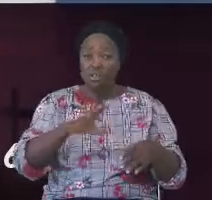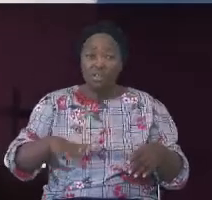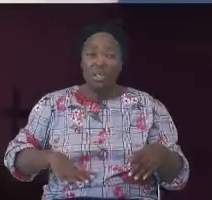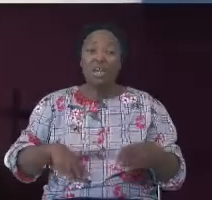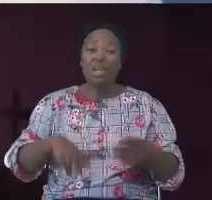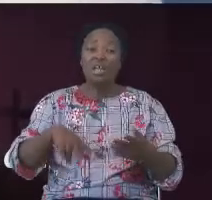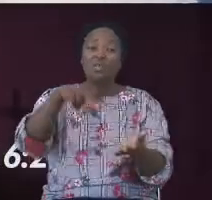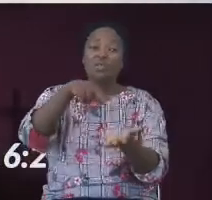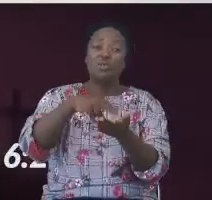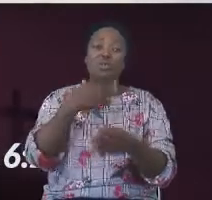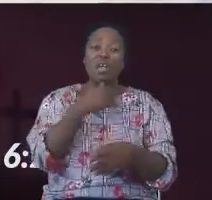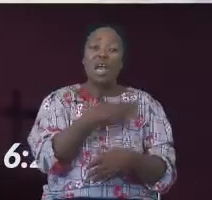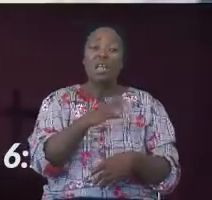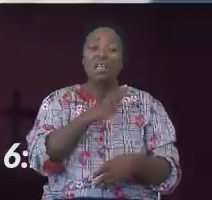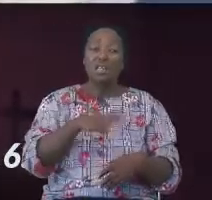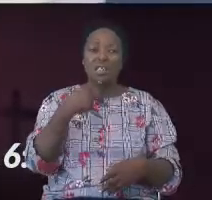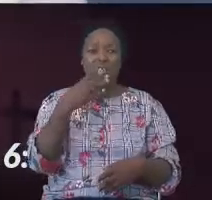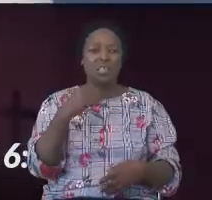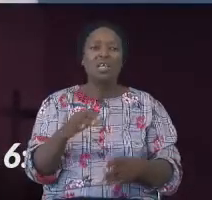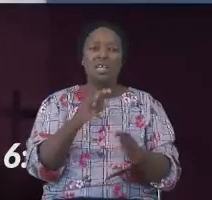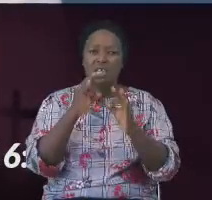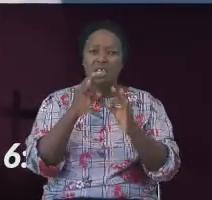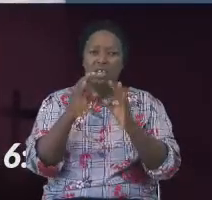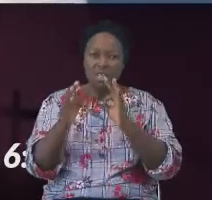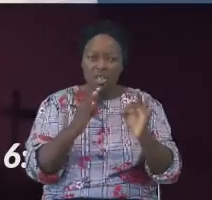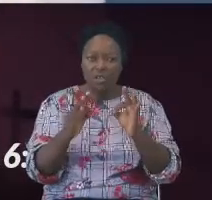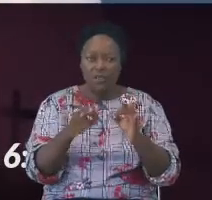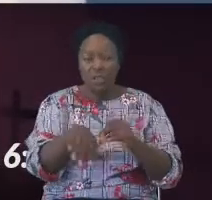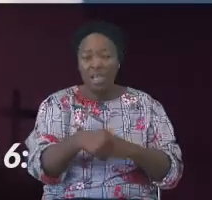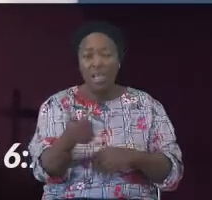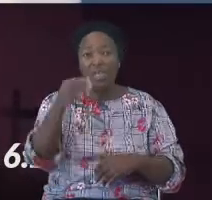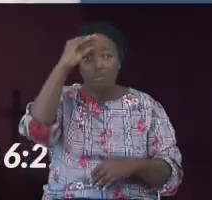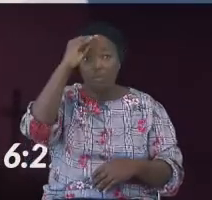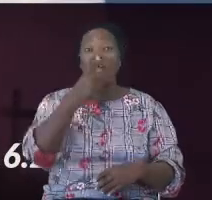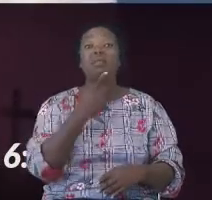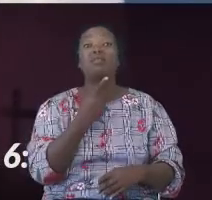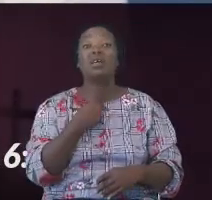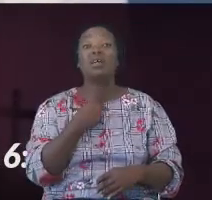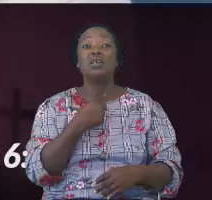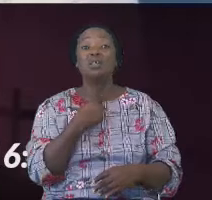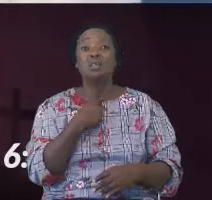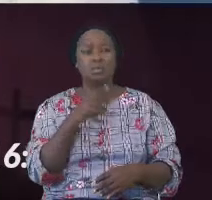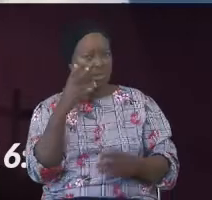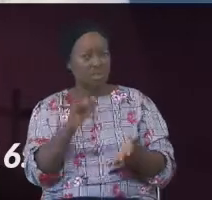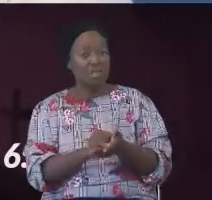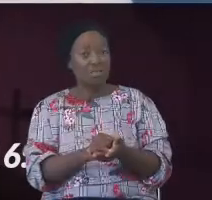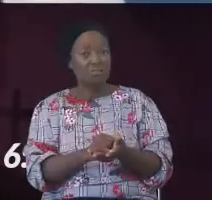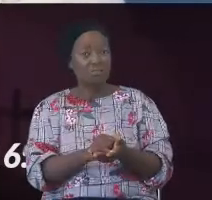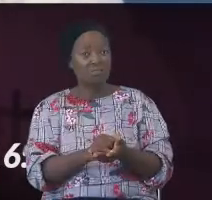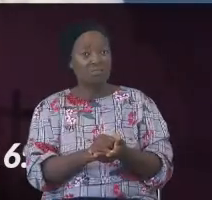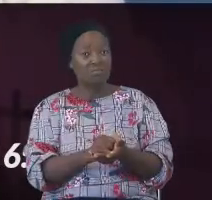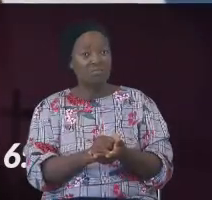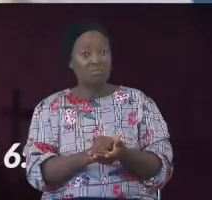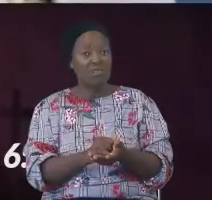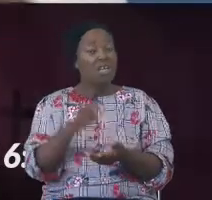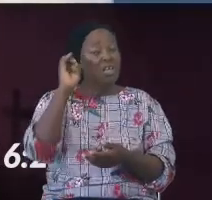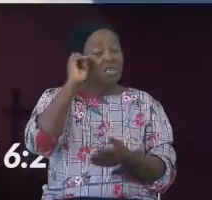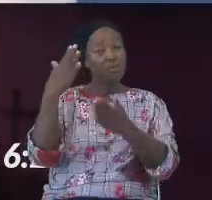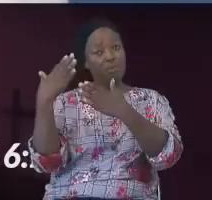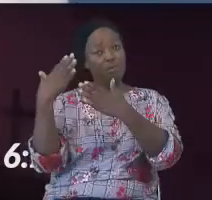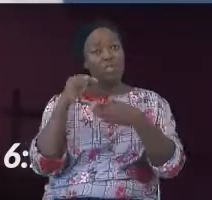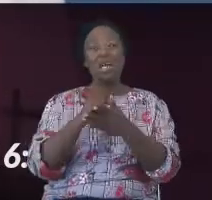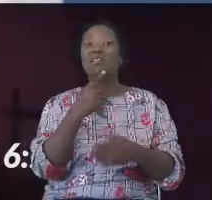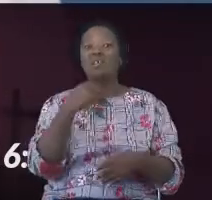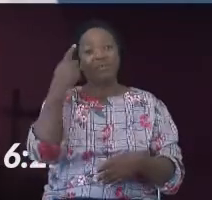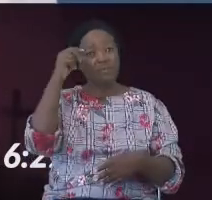great day of the feast jesus christ and christ saying if any man